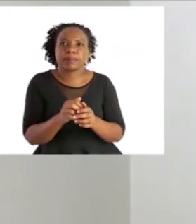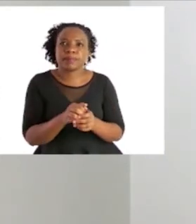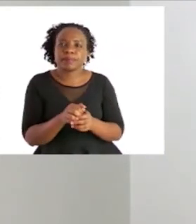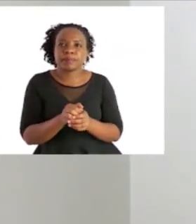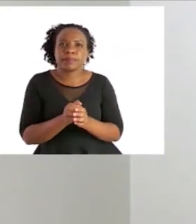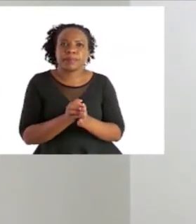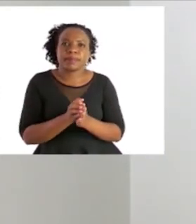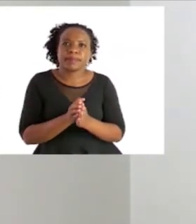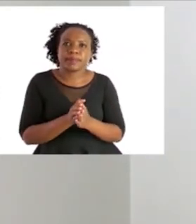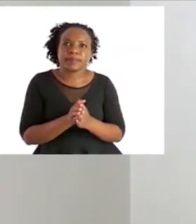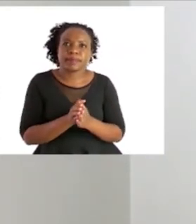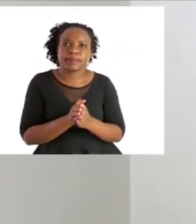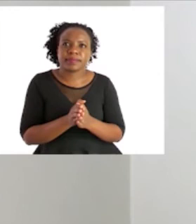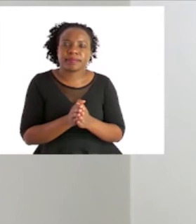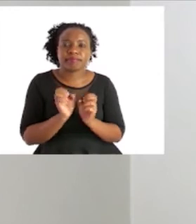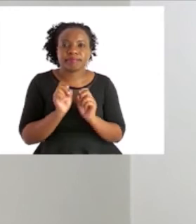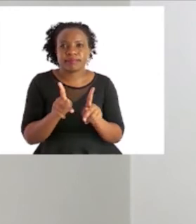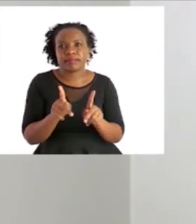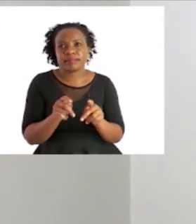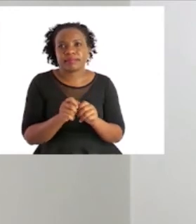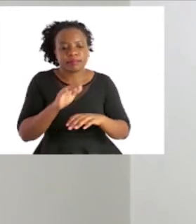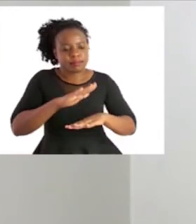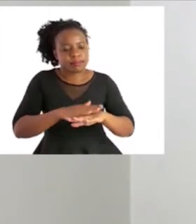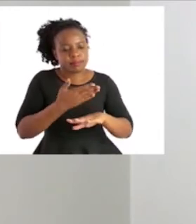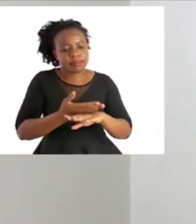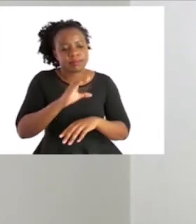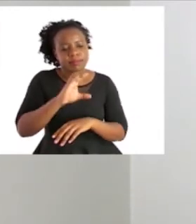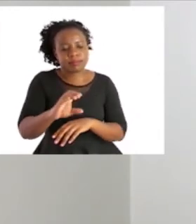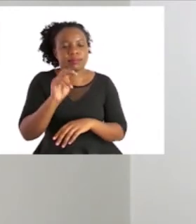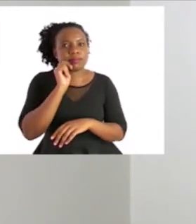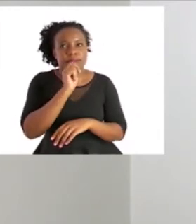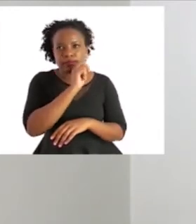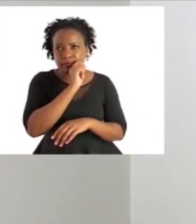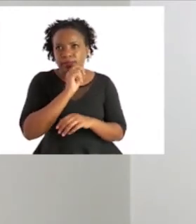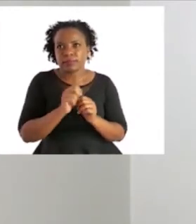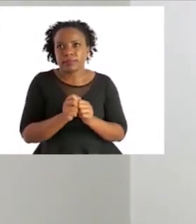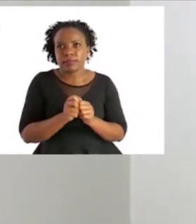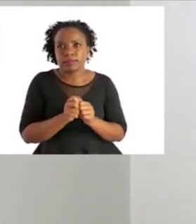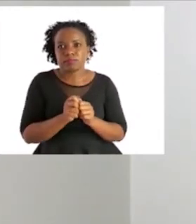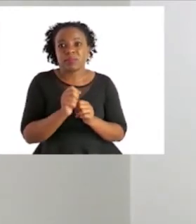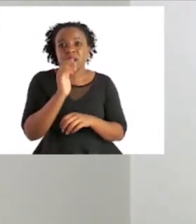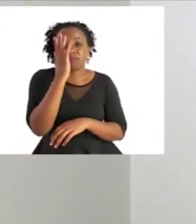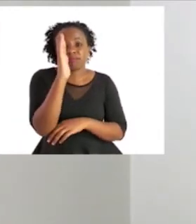names. Right. For example, here, if we say